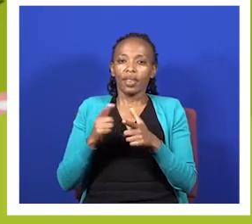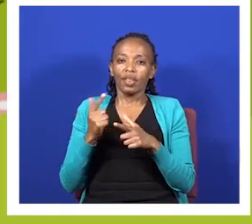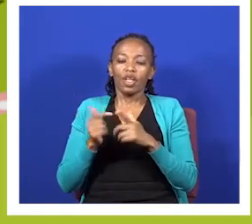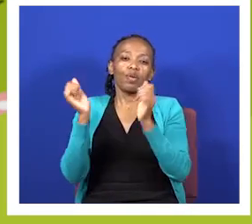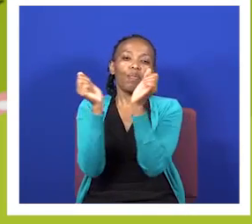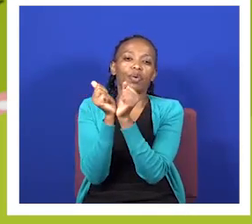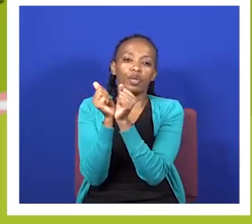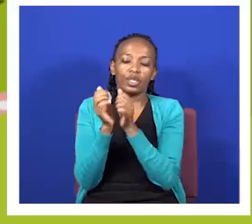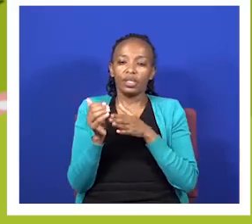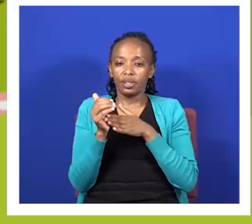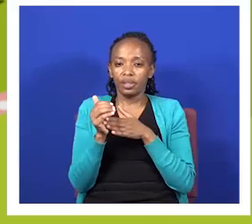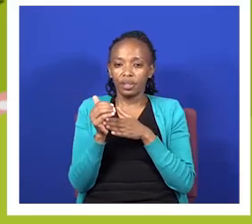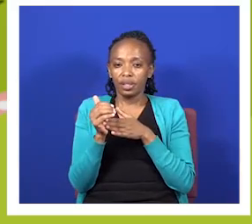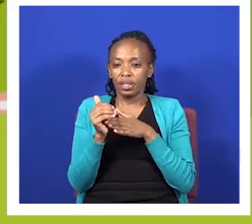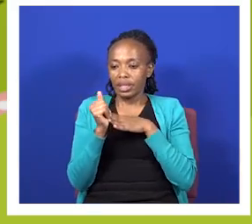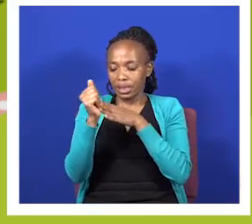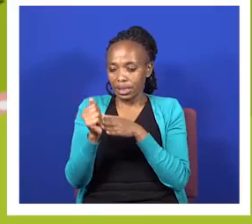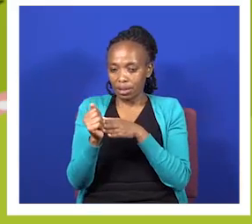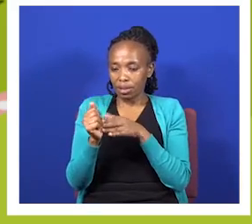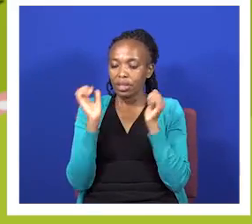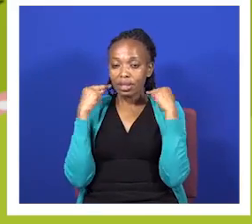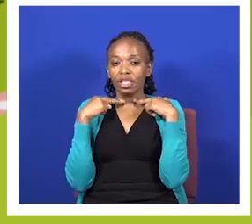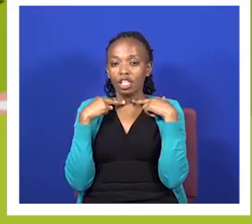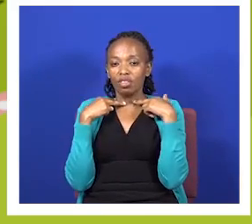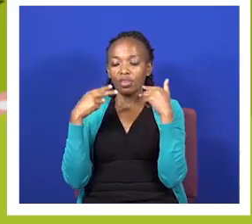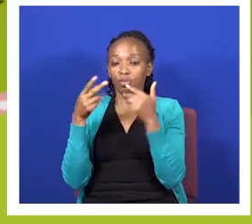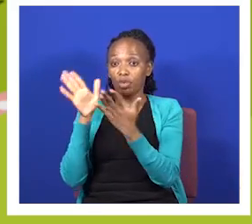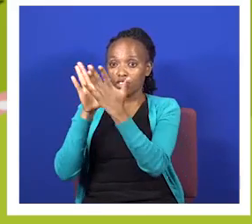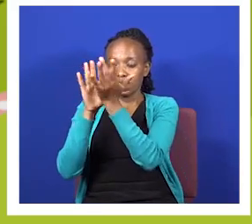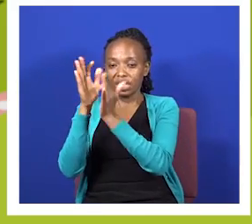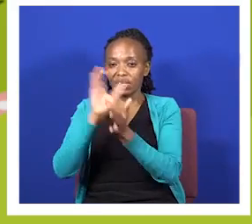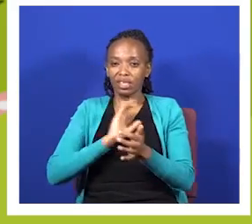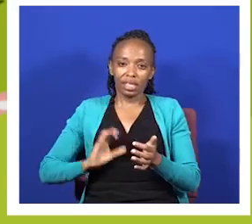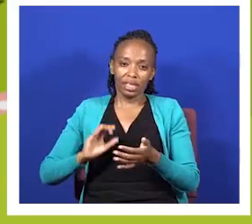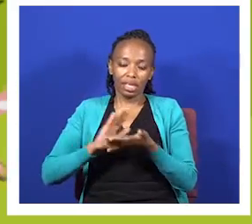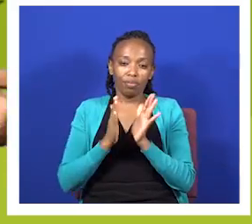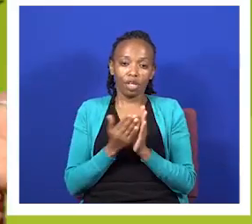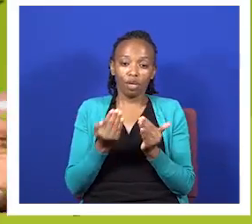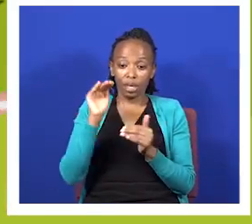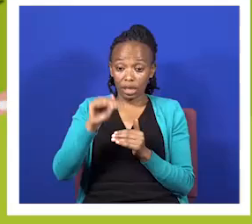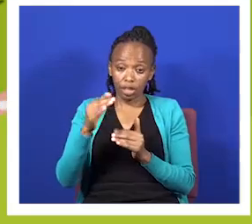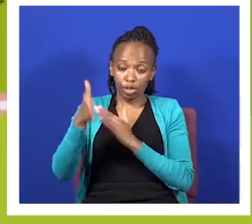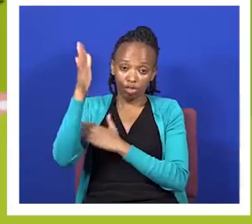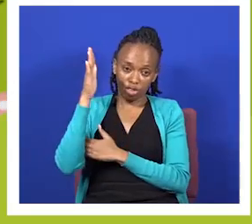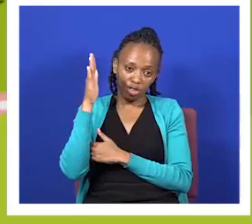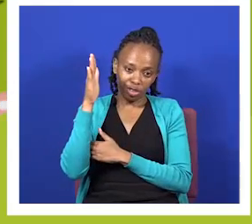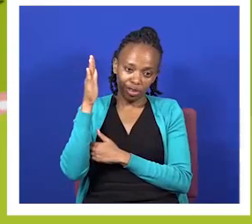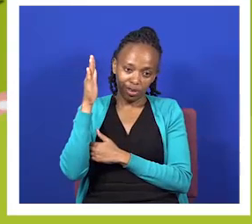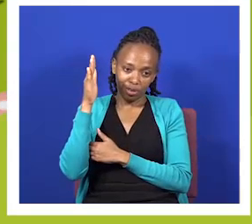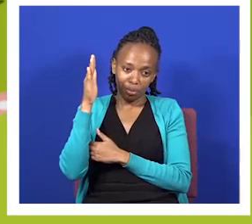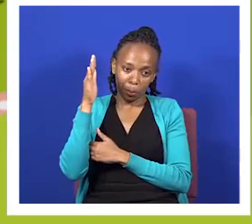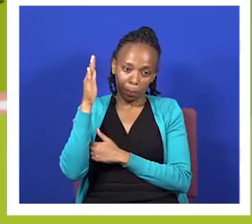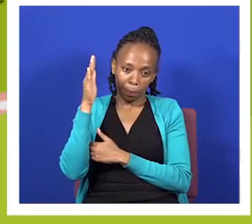And Paul led him to Jesus Christ, and he became a child of God. Onesimus became